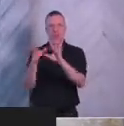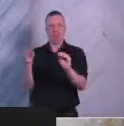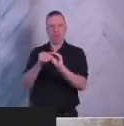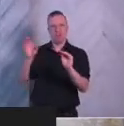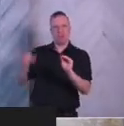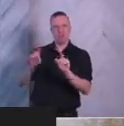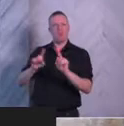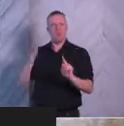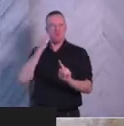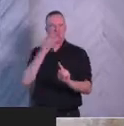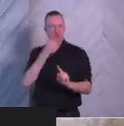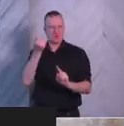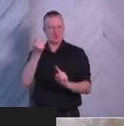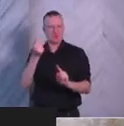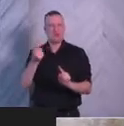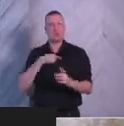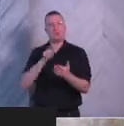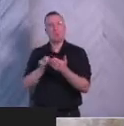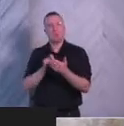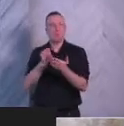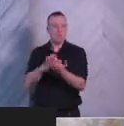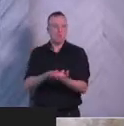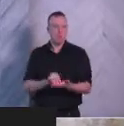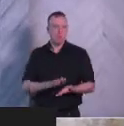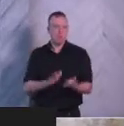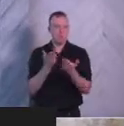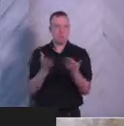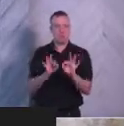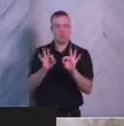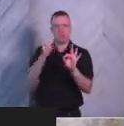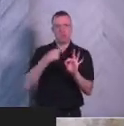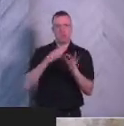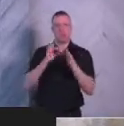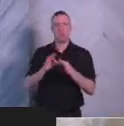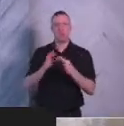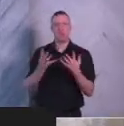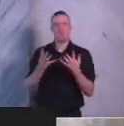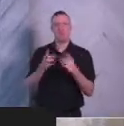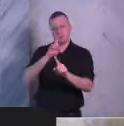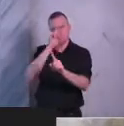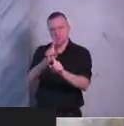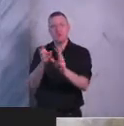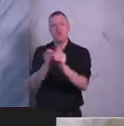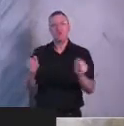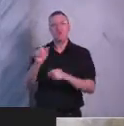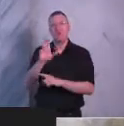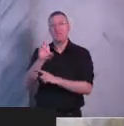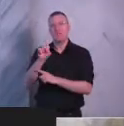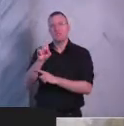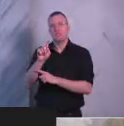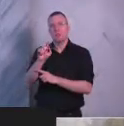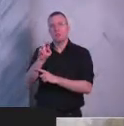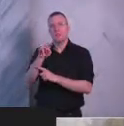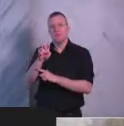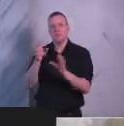that we know better. And I mean, I wrote things down that matter to me about restorative conversations, about spending time together, be the change you